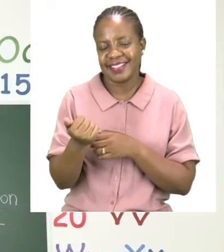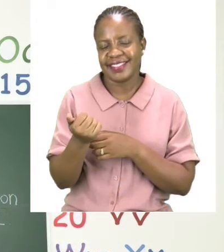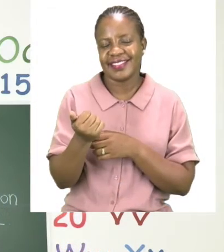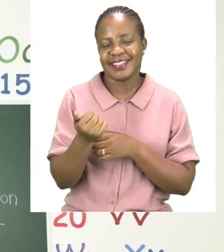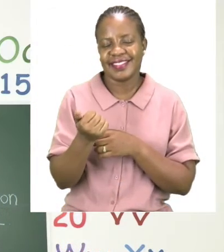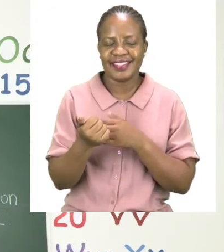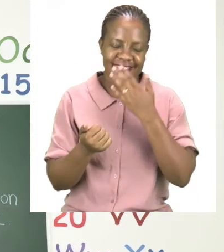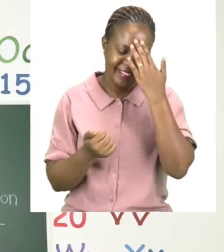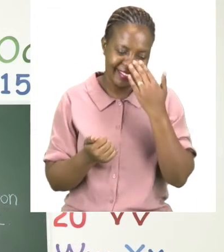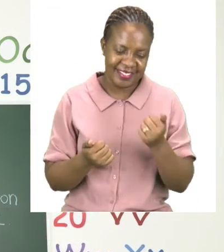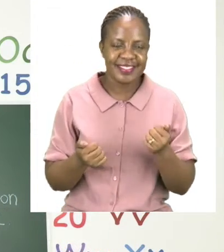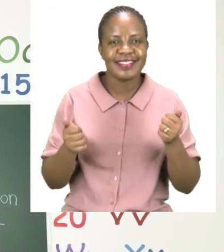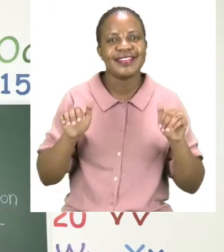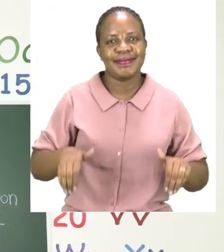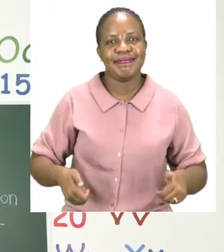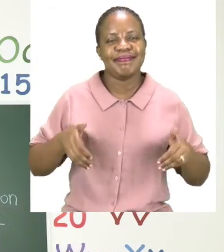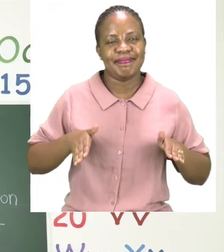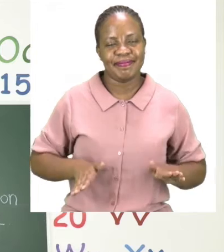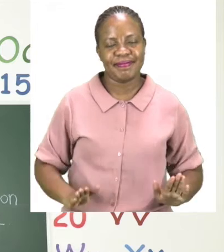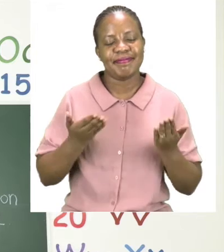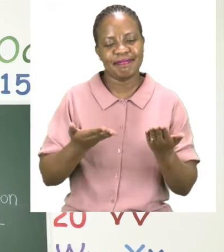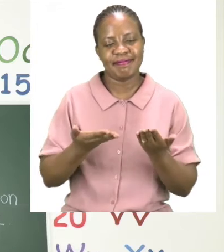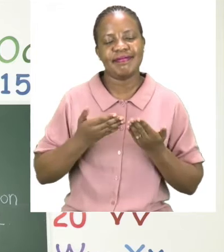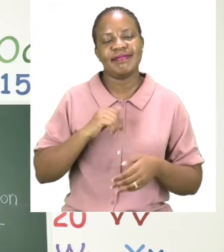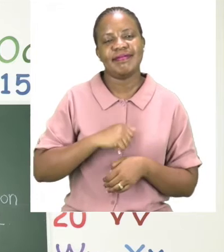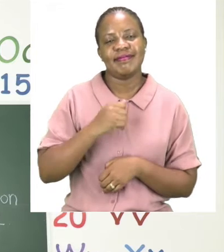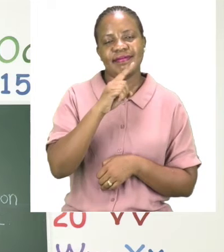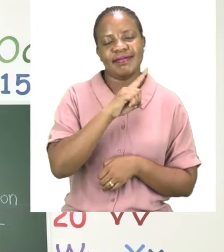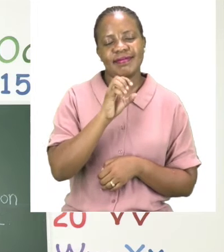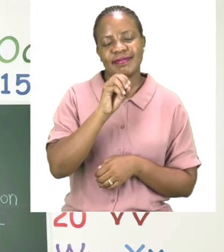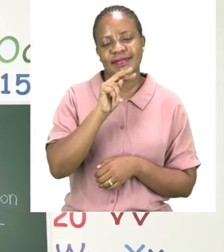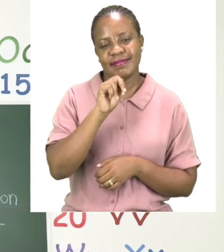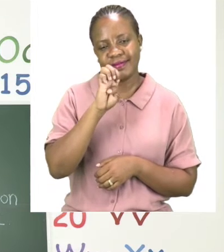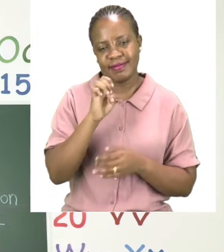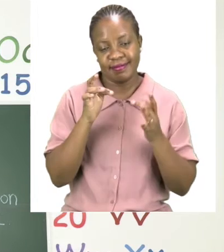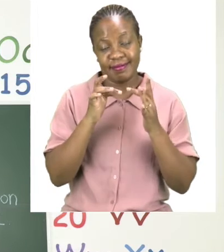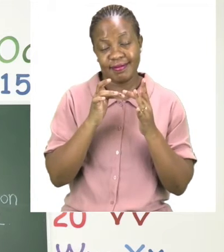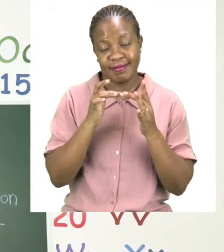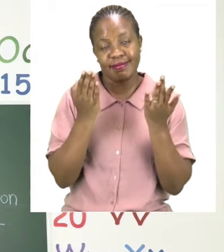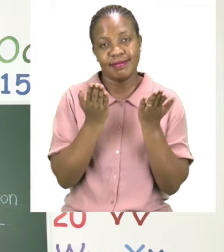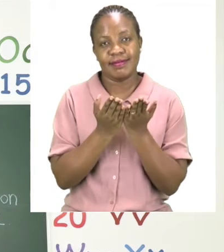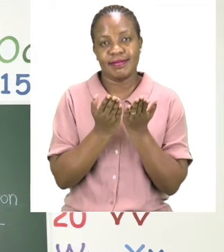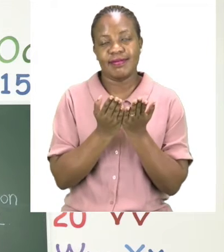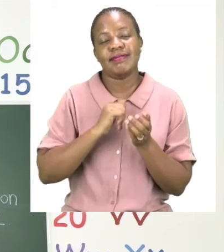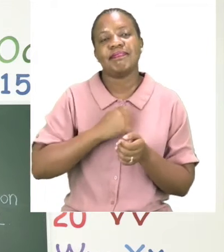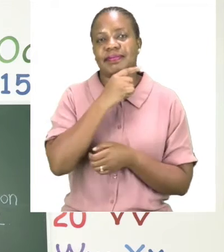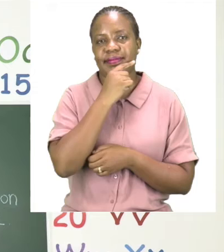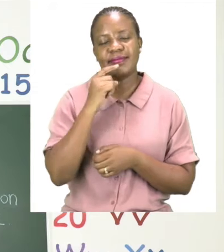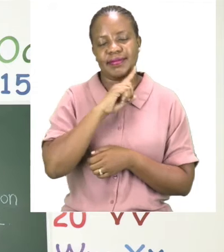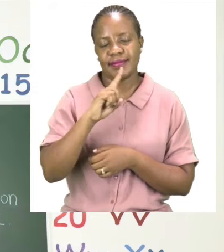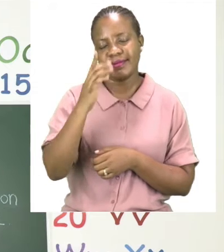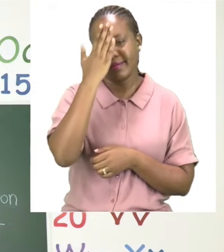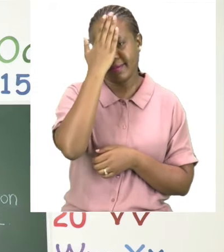Hello, boys and girls, and welcome to My Zone Online School. My name is Teacher Mutsa, and thank